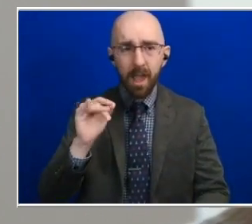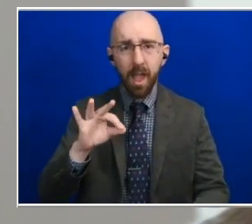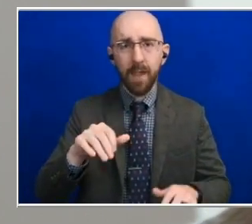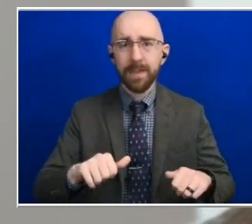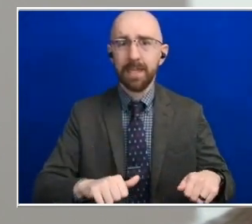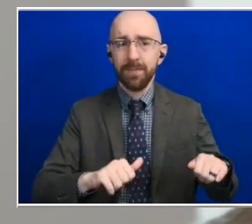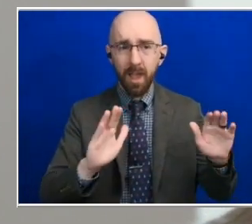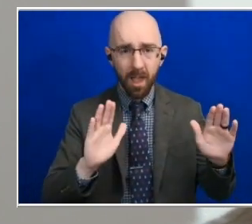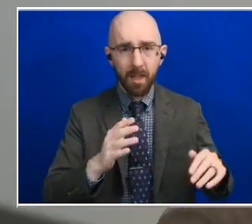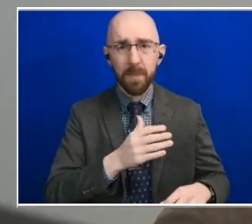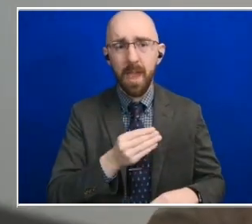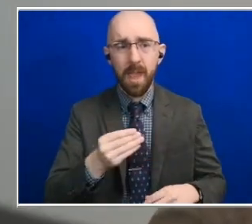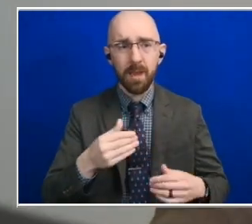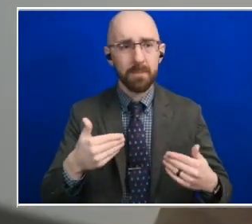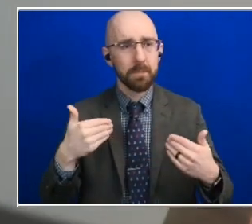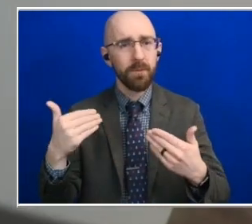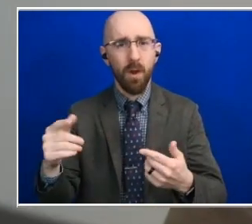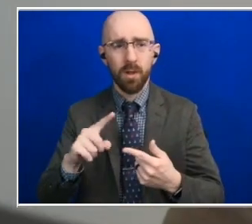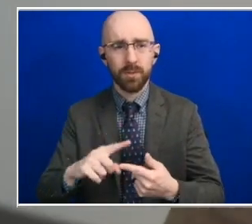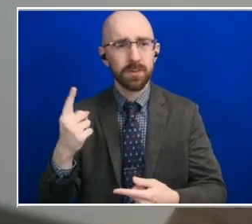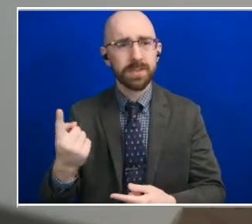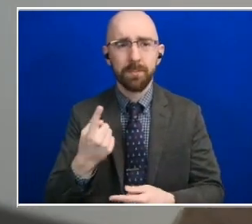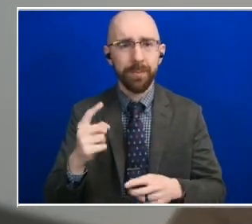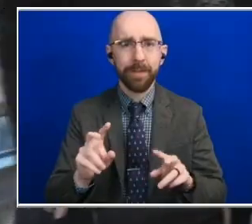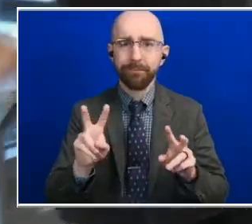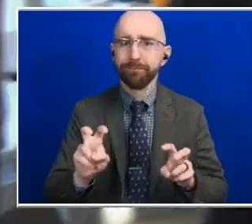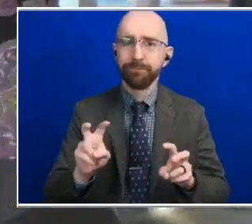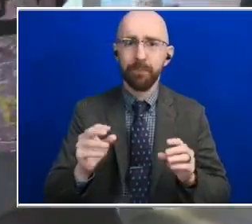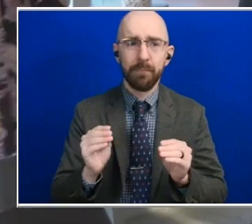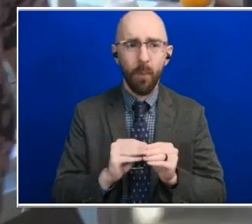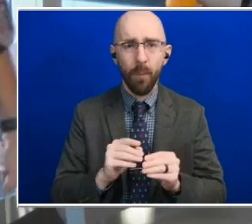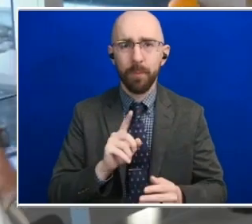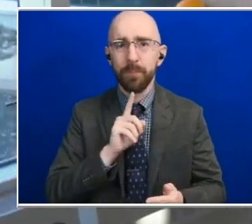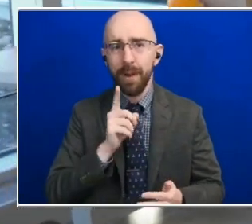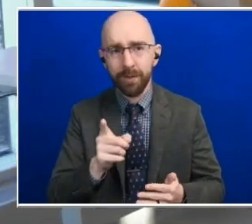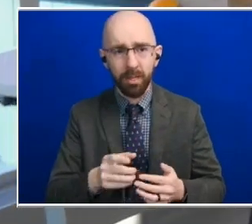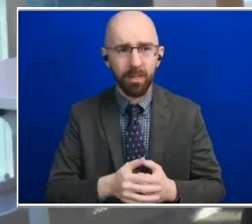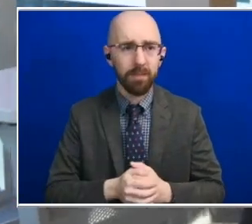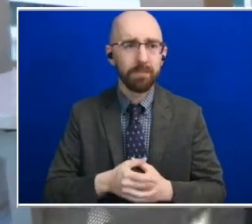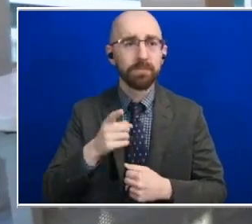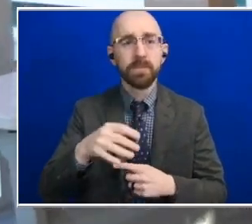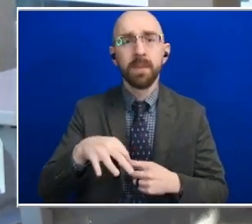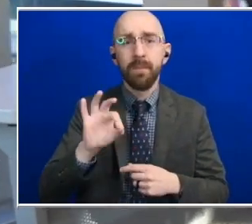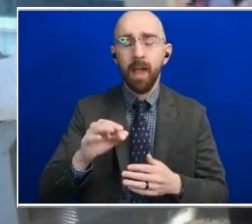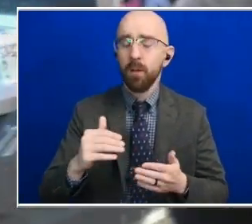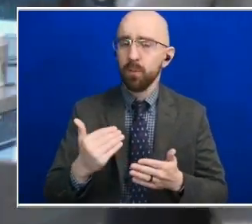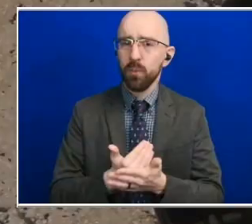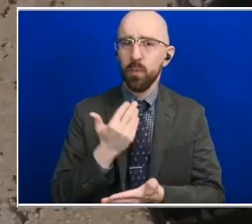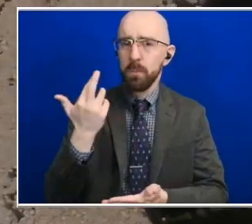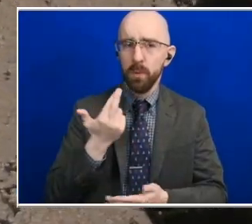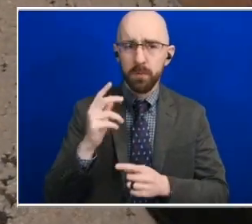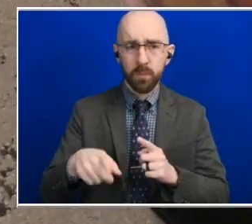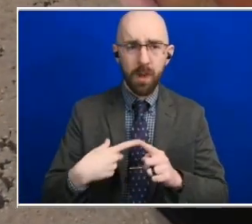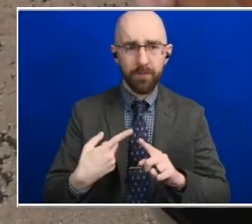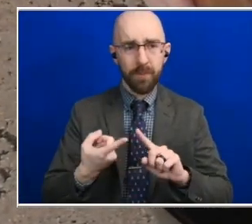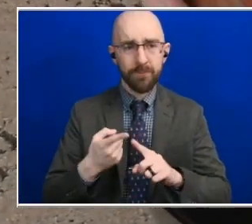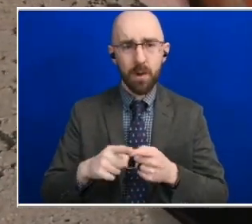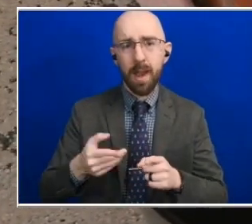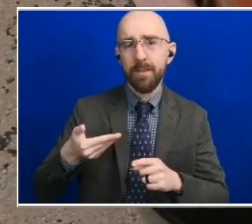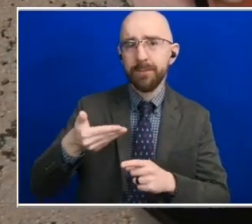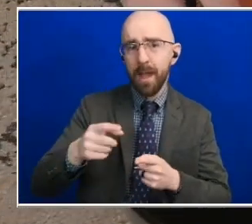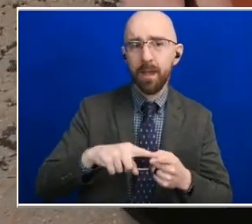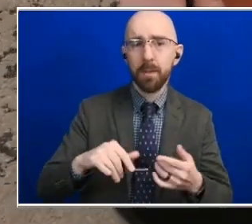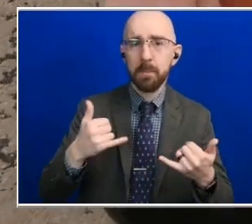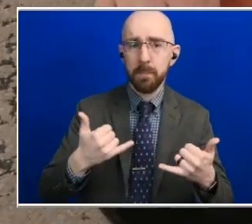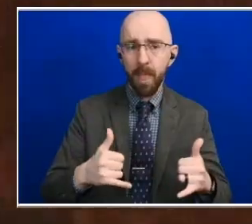moving on to something more practical. But Joshua found renewed purpose when a friend invited him to play at a